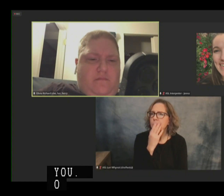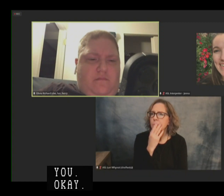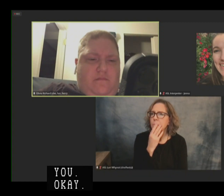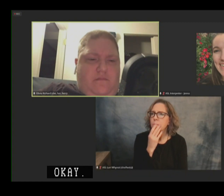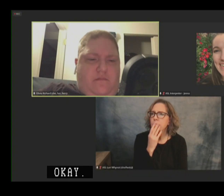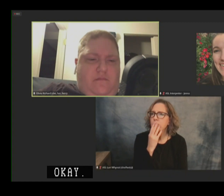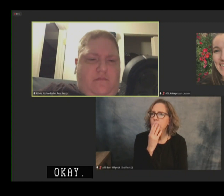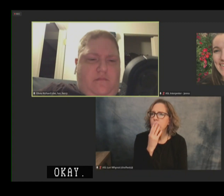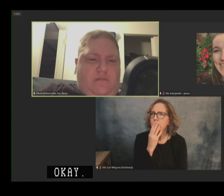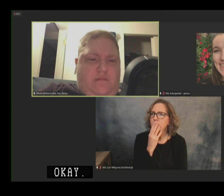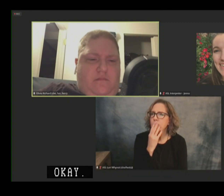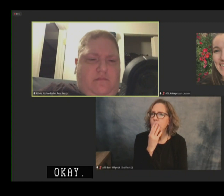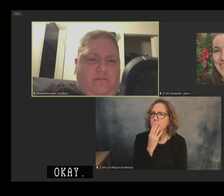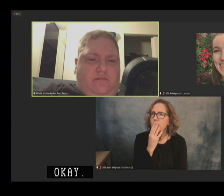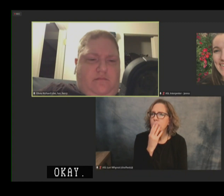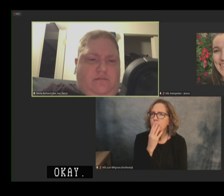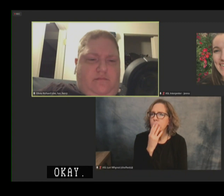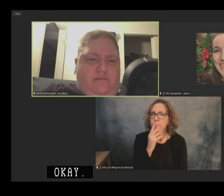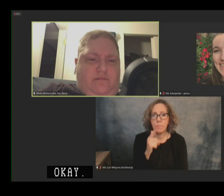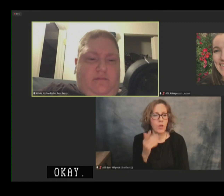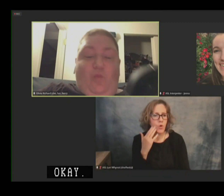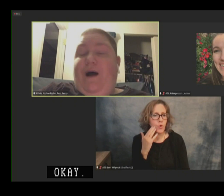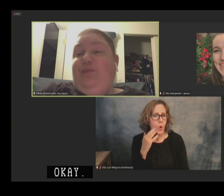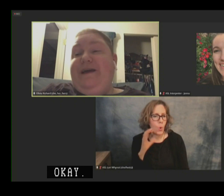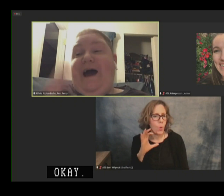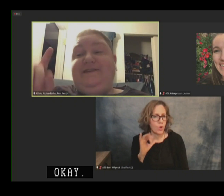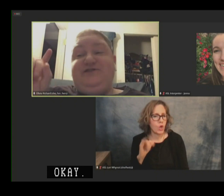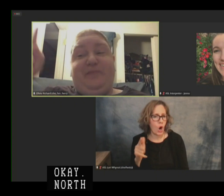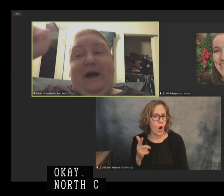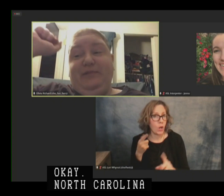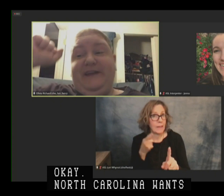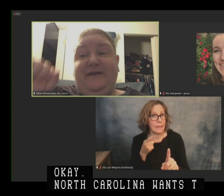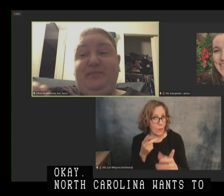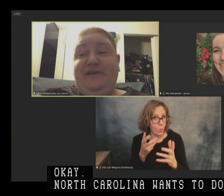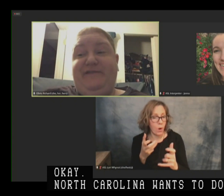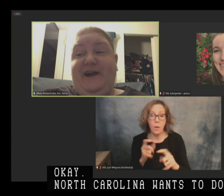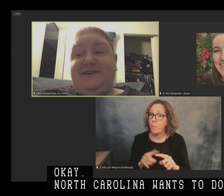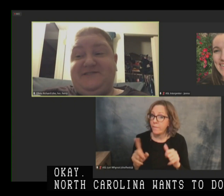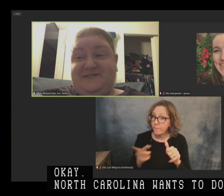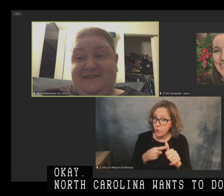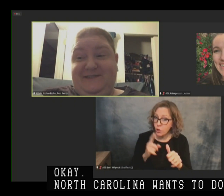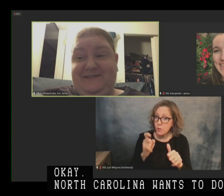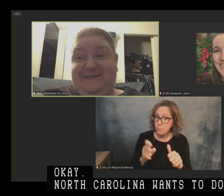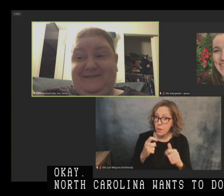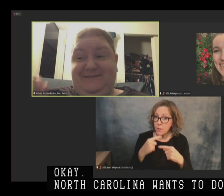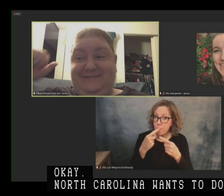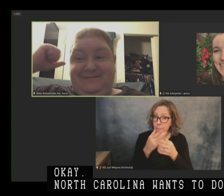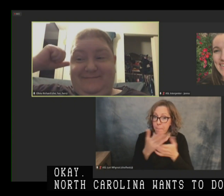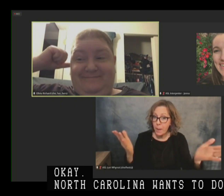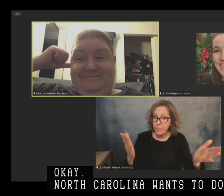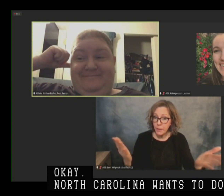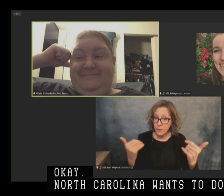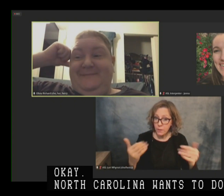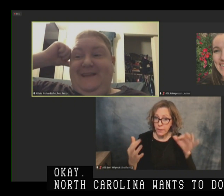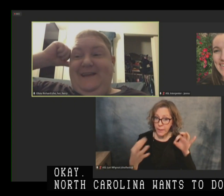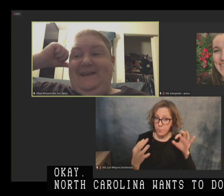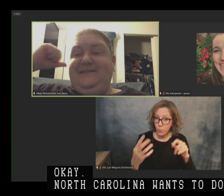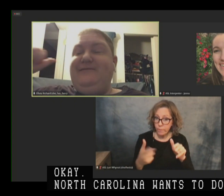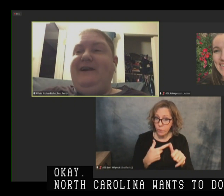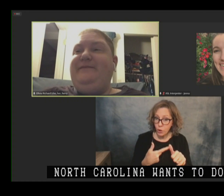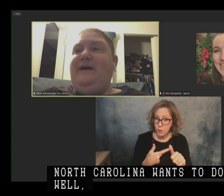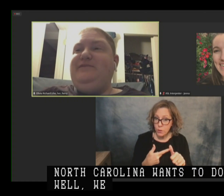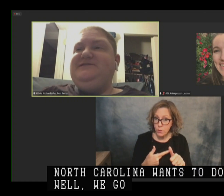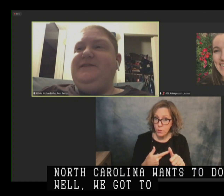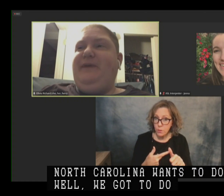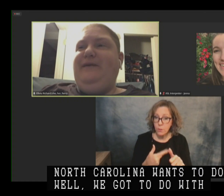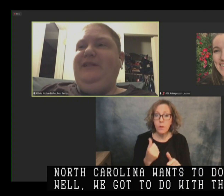You know what Carl wants to do, Olivia? Well, we got to do public input first. That's true. Is